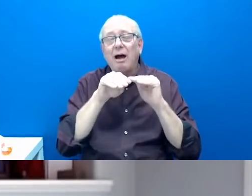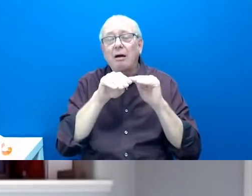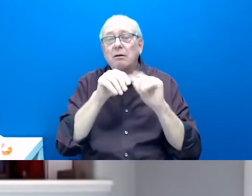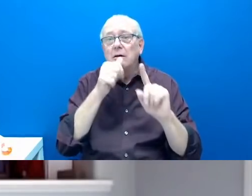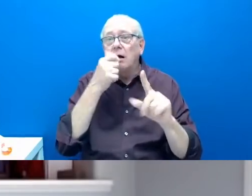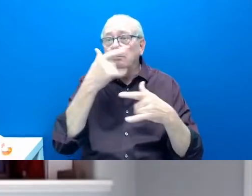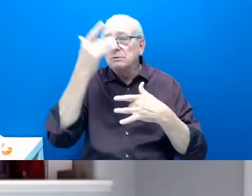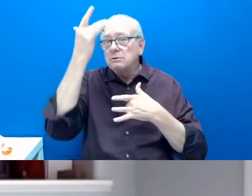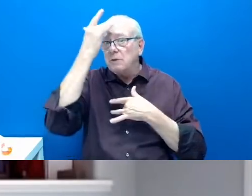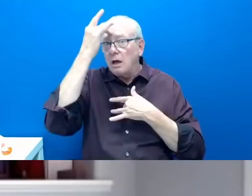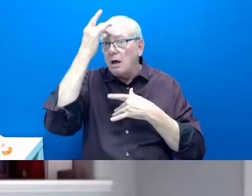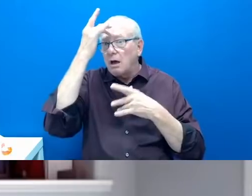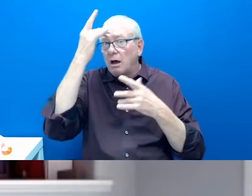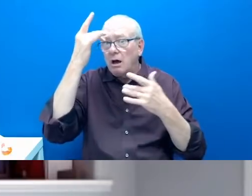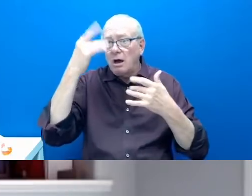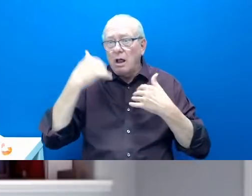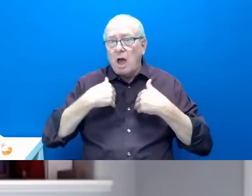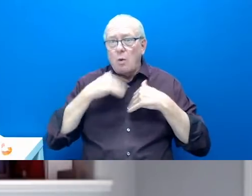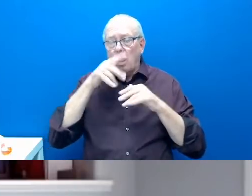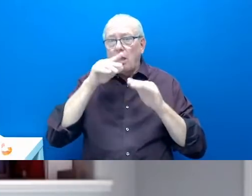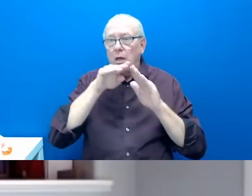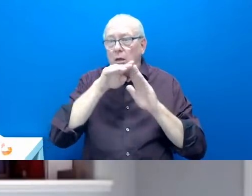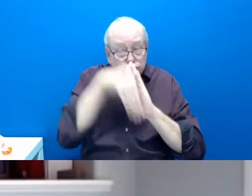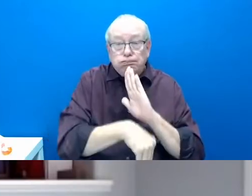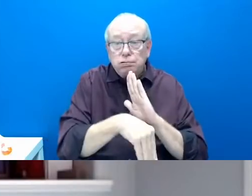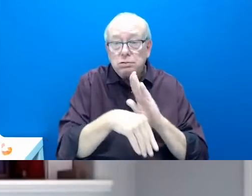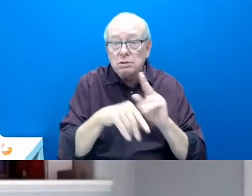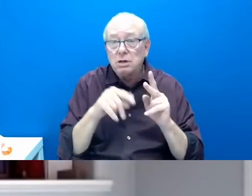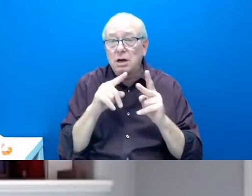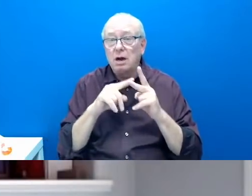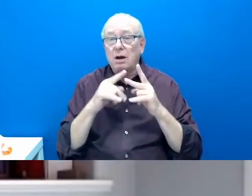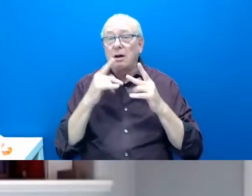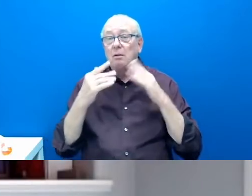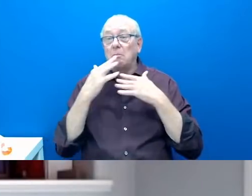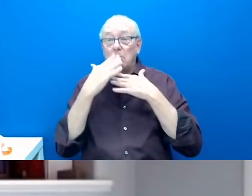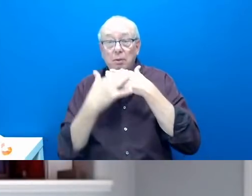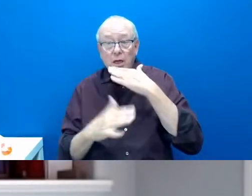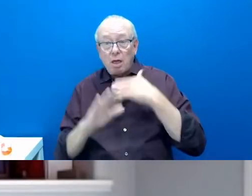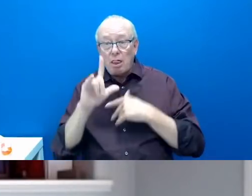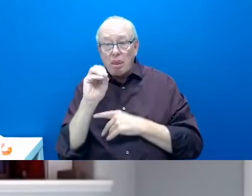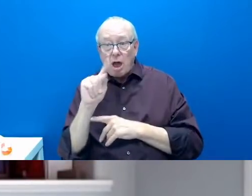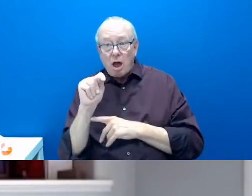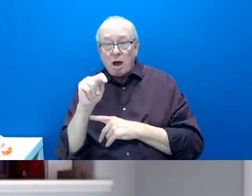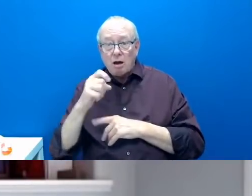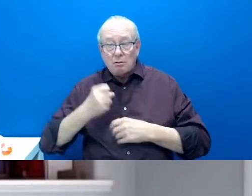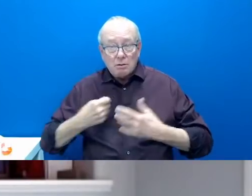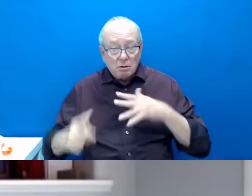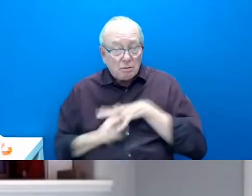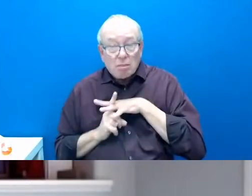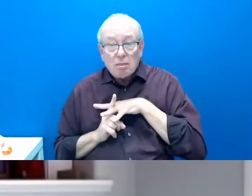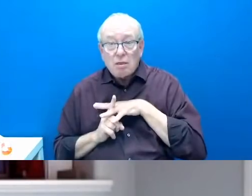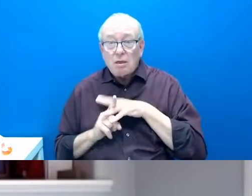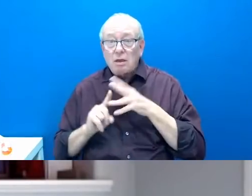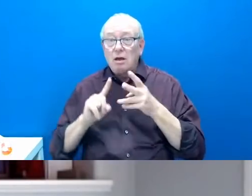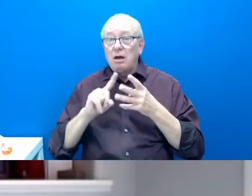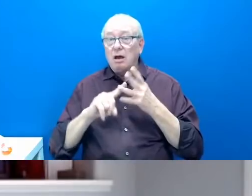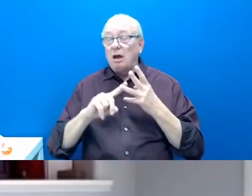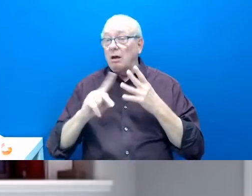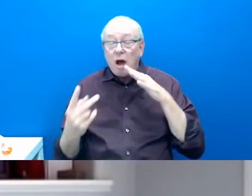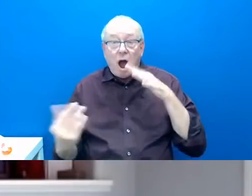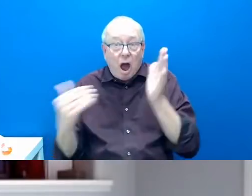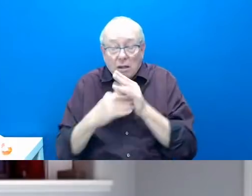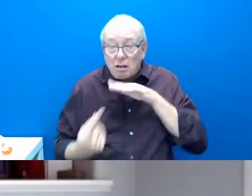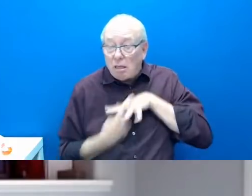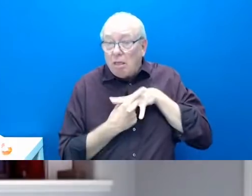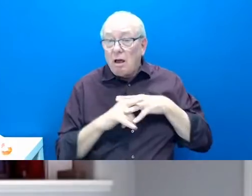itself, because COVID has worsened the lungs. That can be because they developed a blood clot in their lungs, because they developed a secondary infection. So, and these